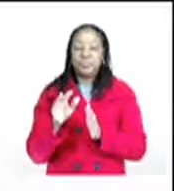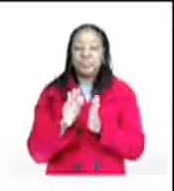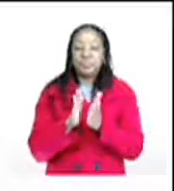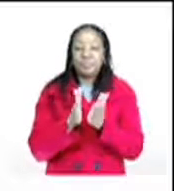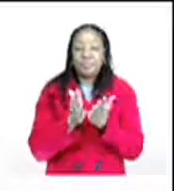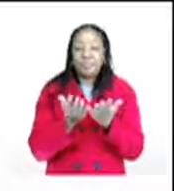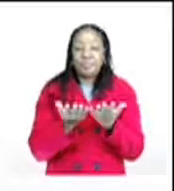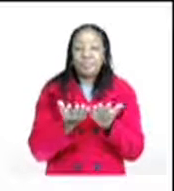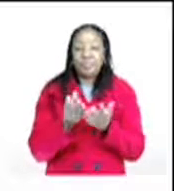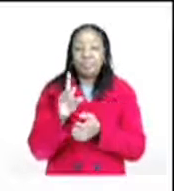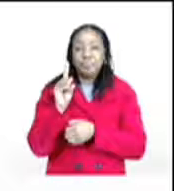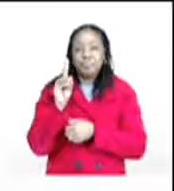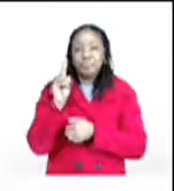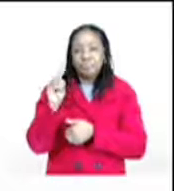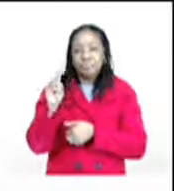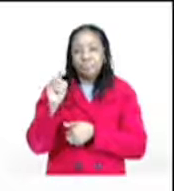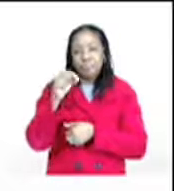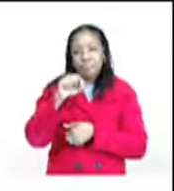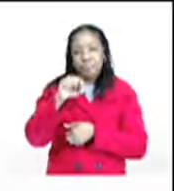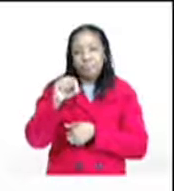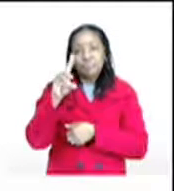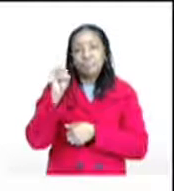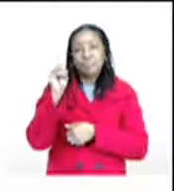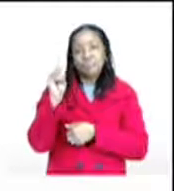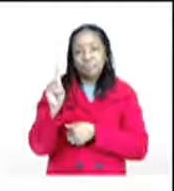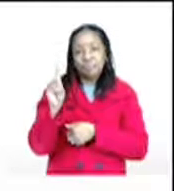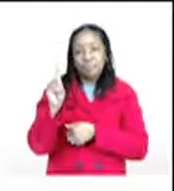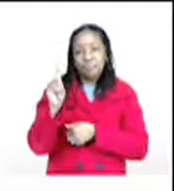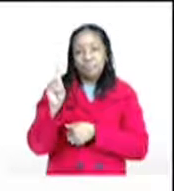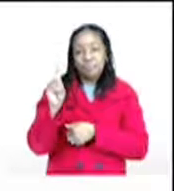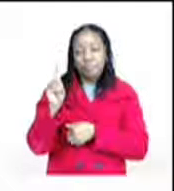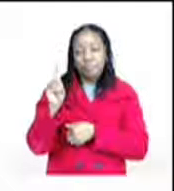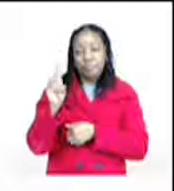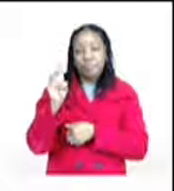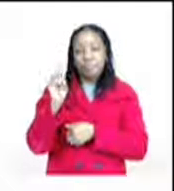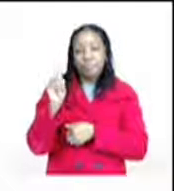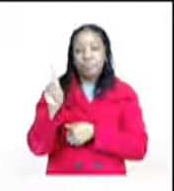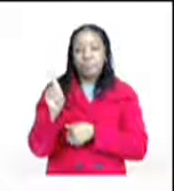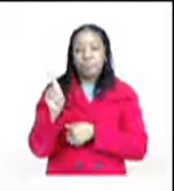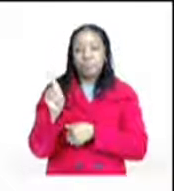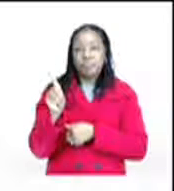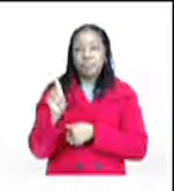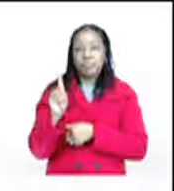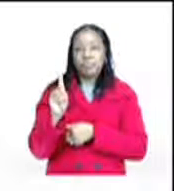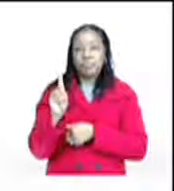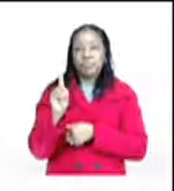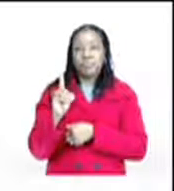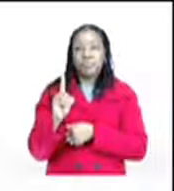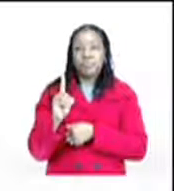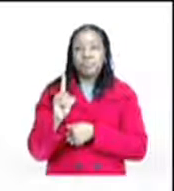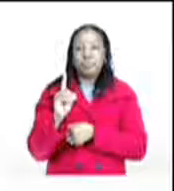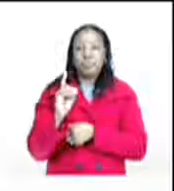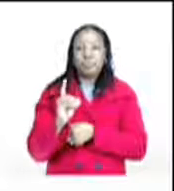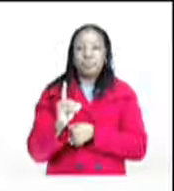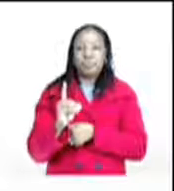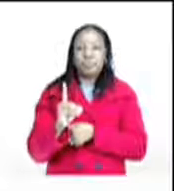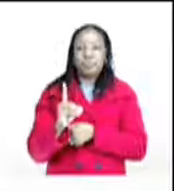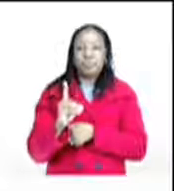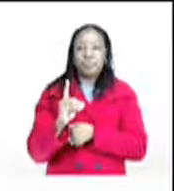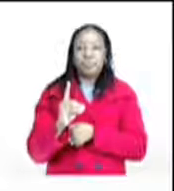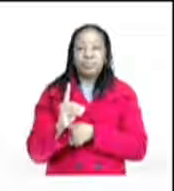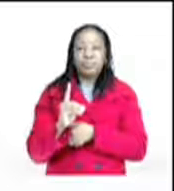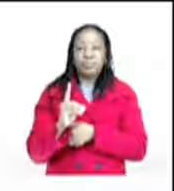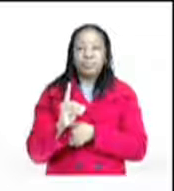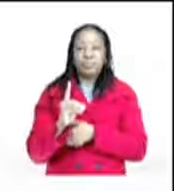sound? Letter D sounds as D, D, D. Now let's think